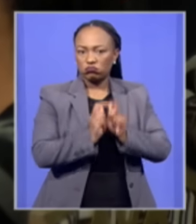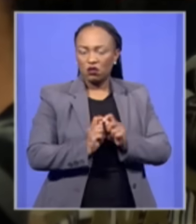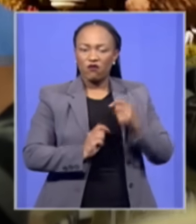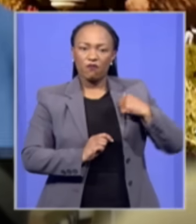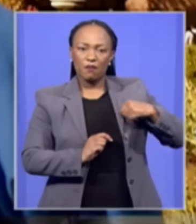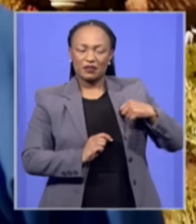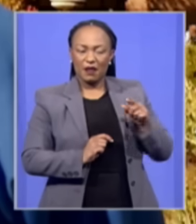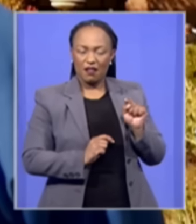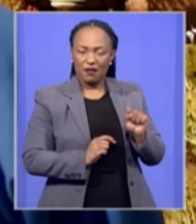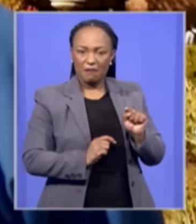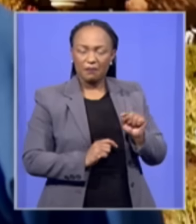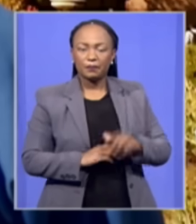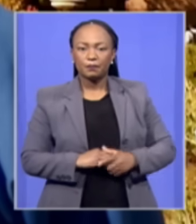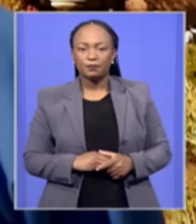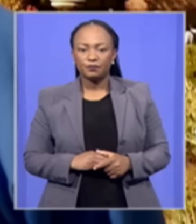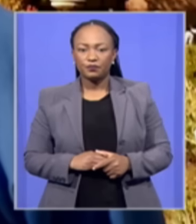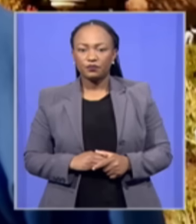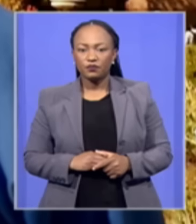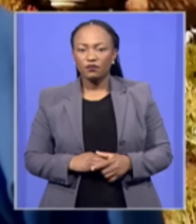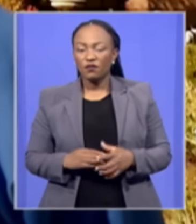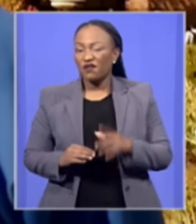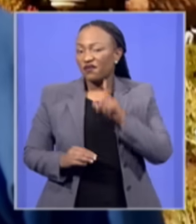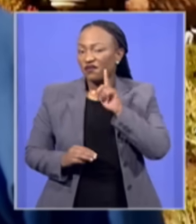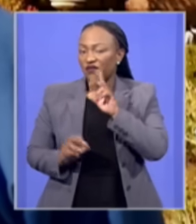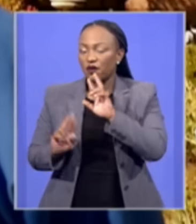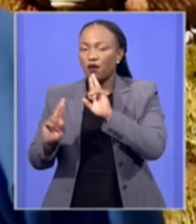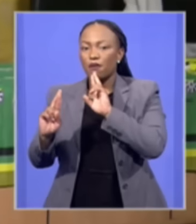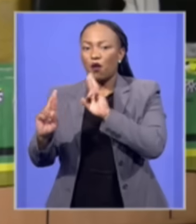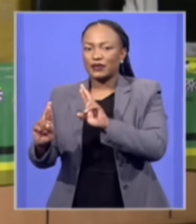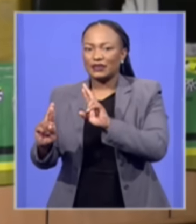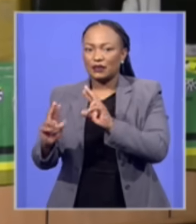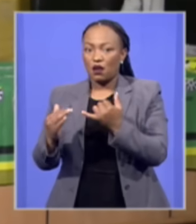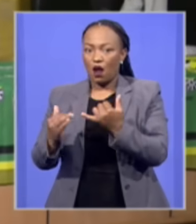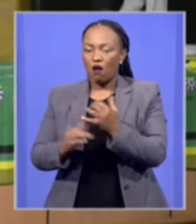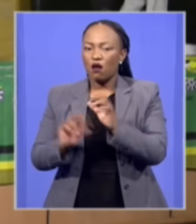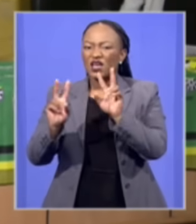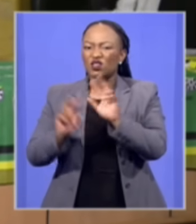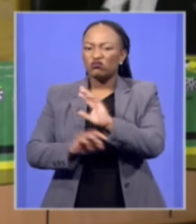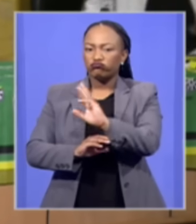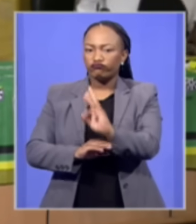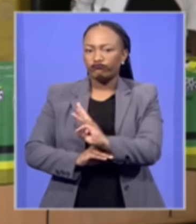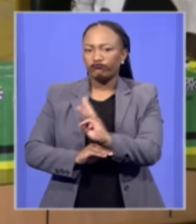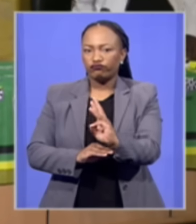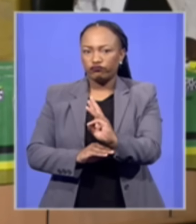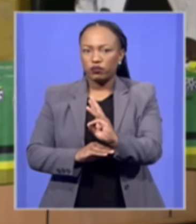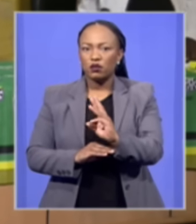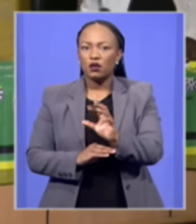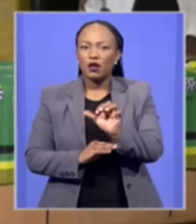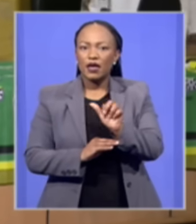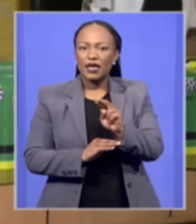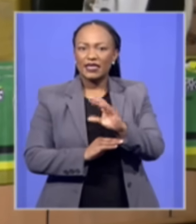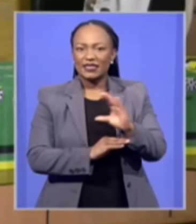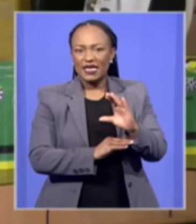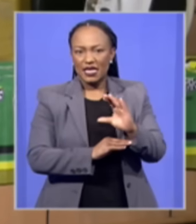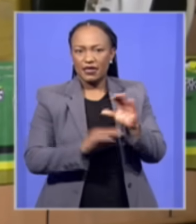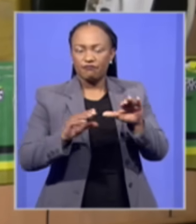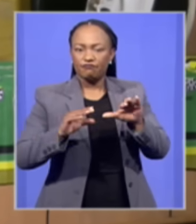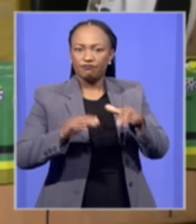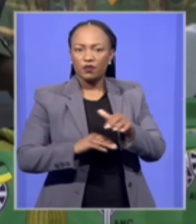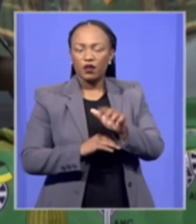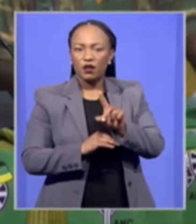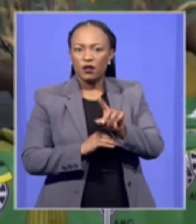If you look at the leaked report, it talks to many issues of discipline. Balekgotla ba mehleng ba ANC masepaleng wa Ditsobotla